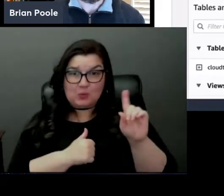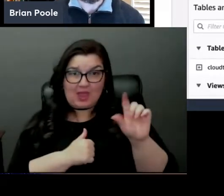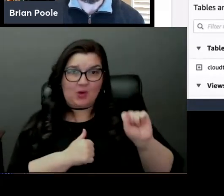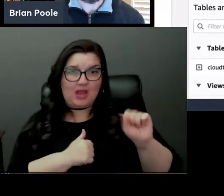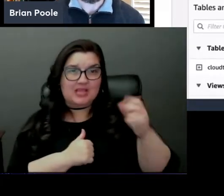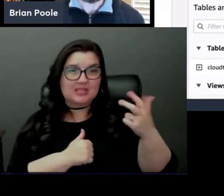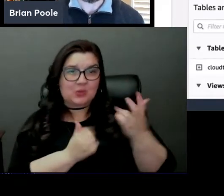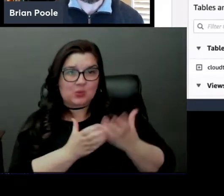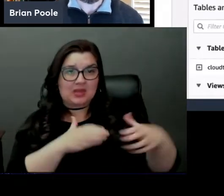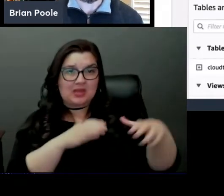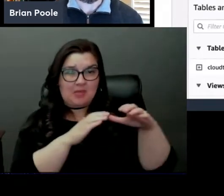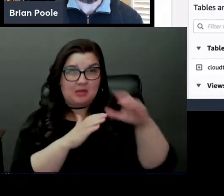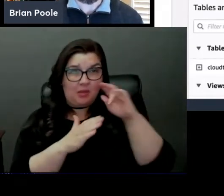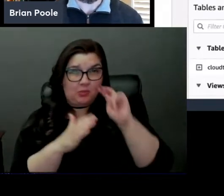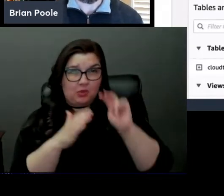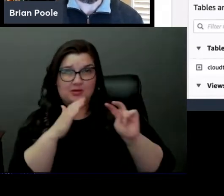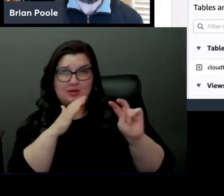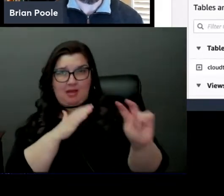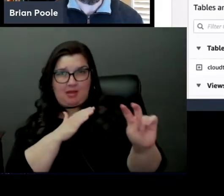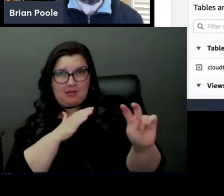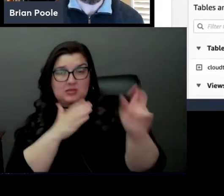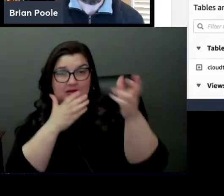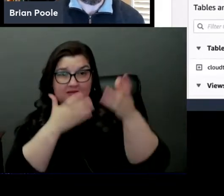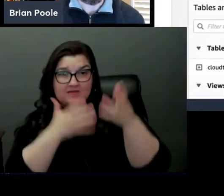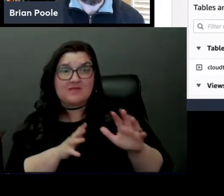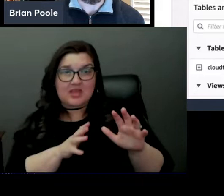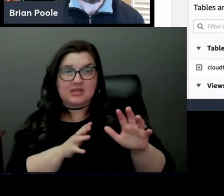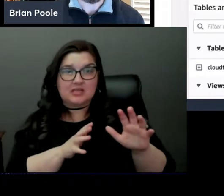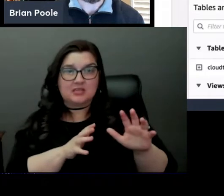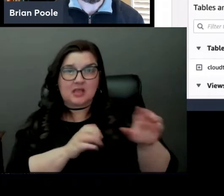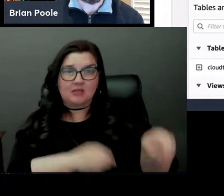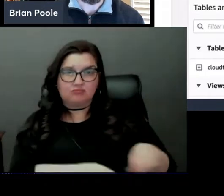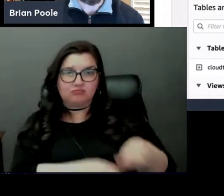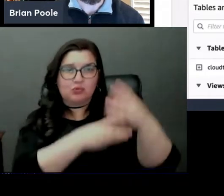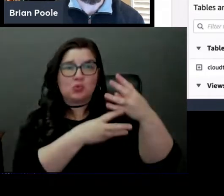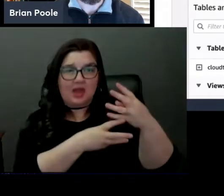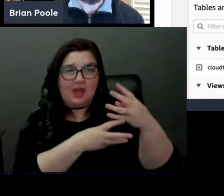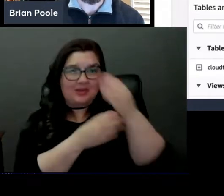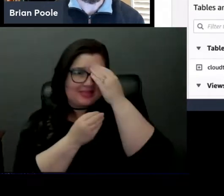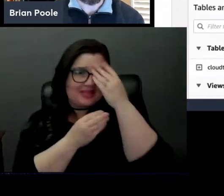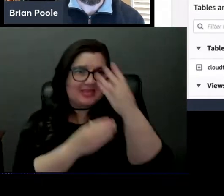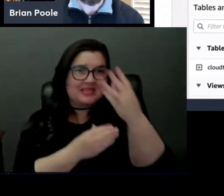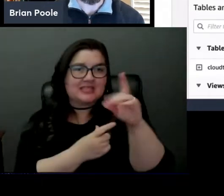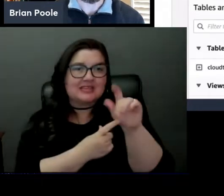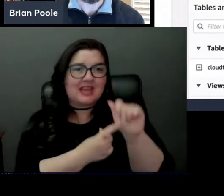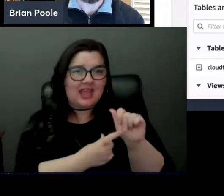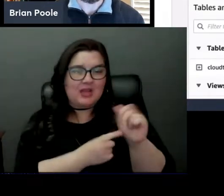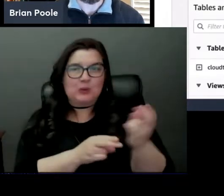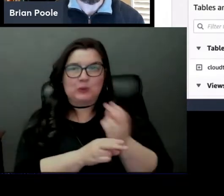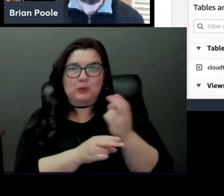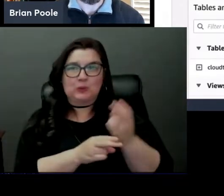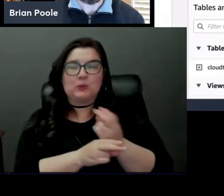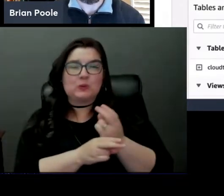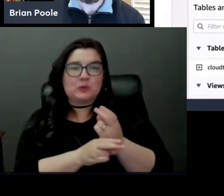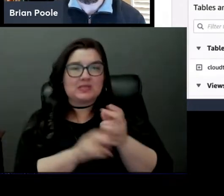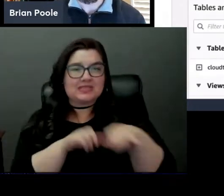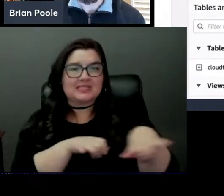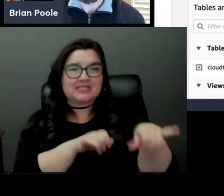that projection, we can actually query the data using a standard database query language called